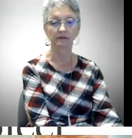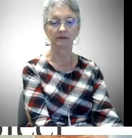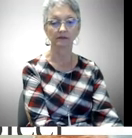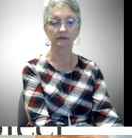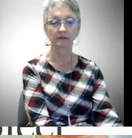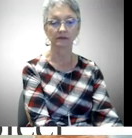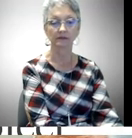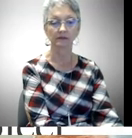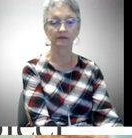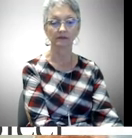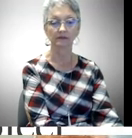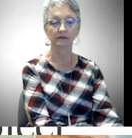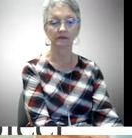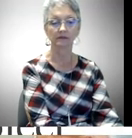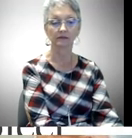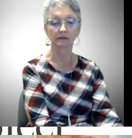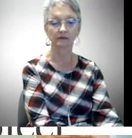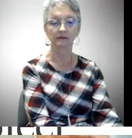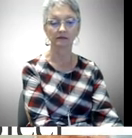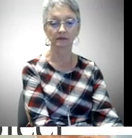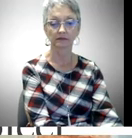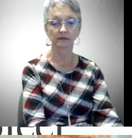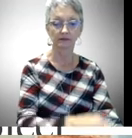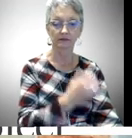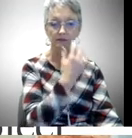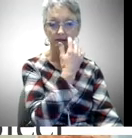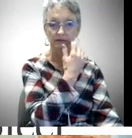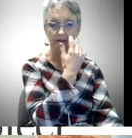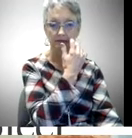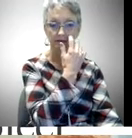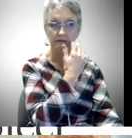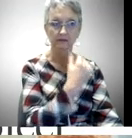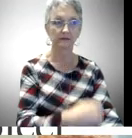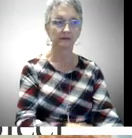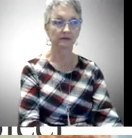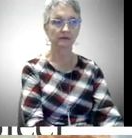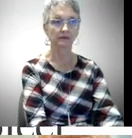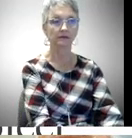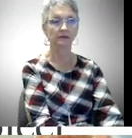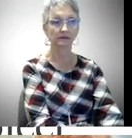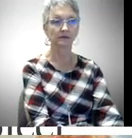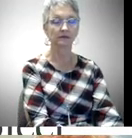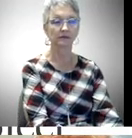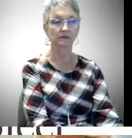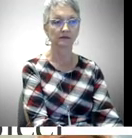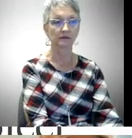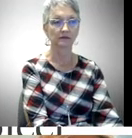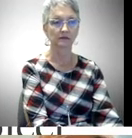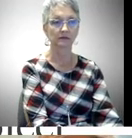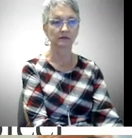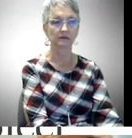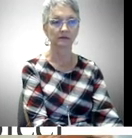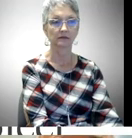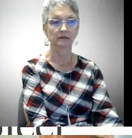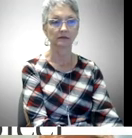lawyers, and that they need to take seriously these types of, promoting alternatives. I think in Texas, we have some great